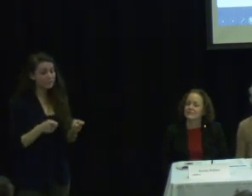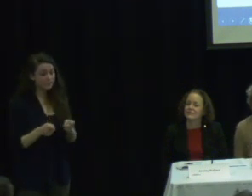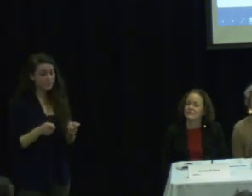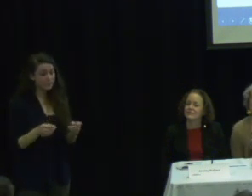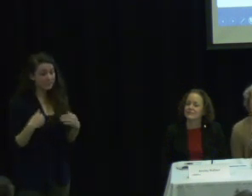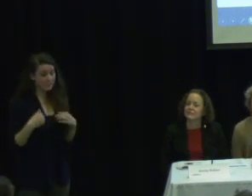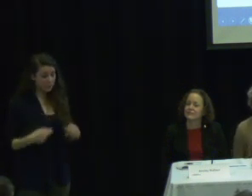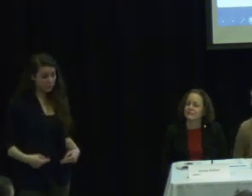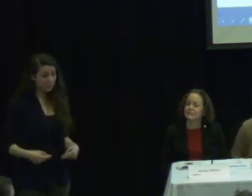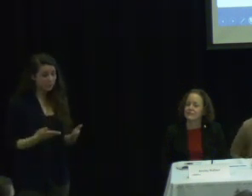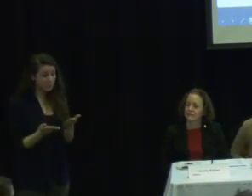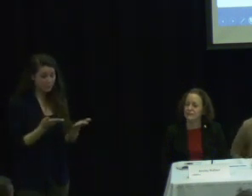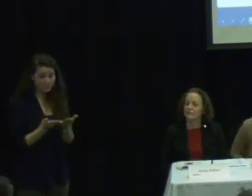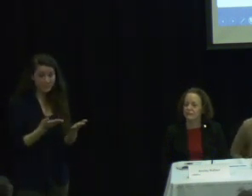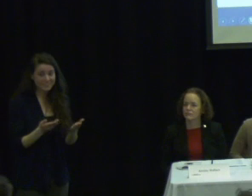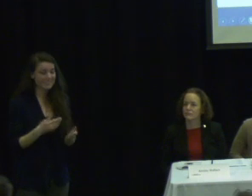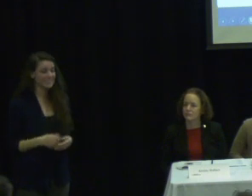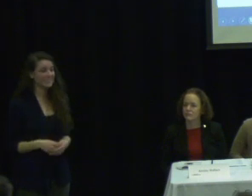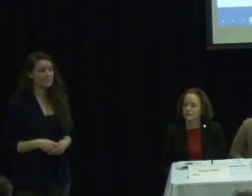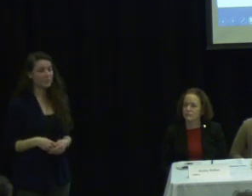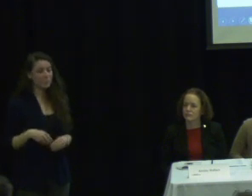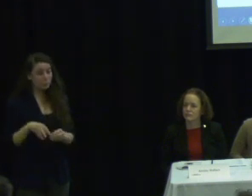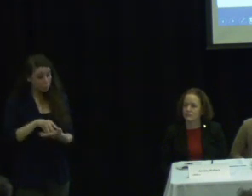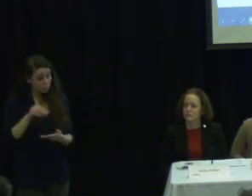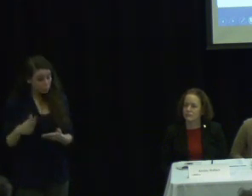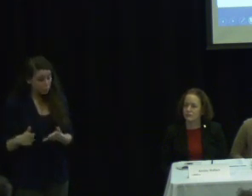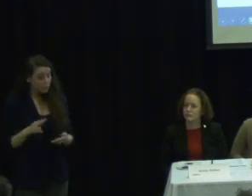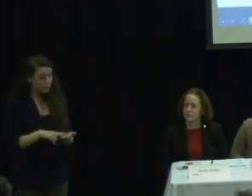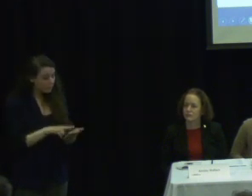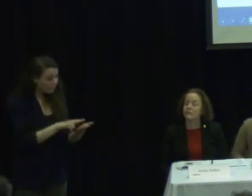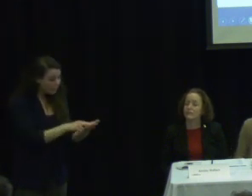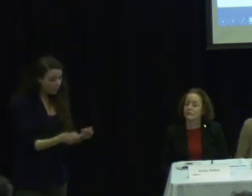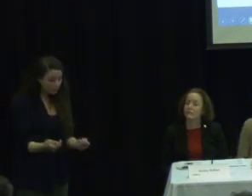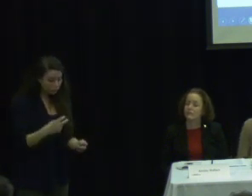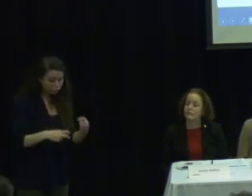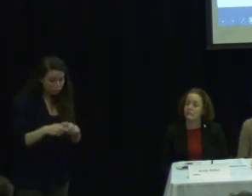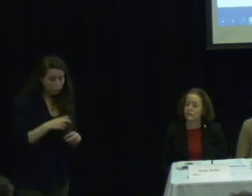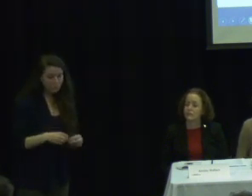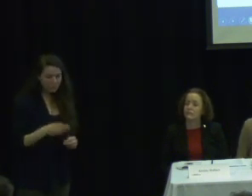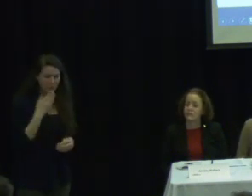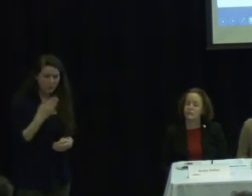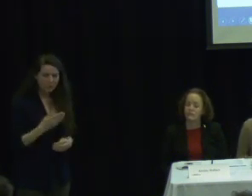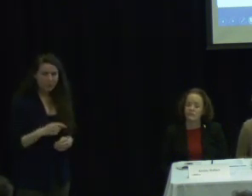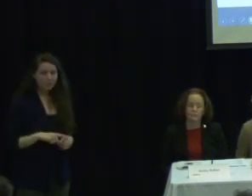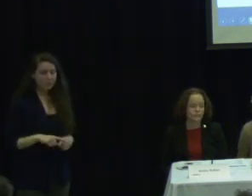have been looking really good and trending well, and I'm wondering if you can tell us anything about what you expect next year.